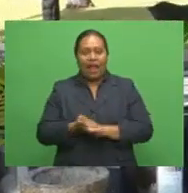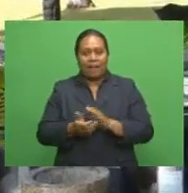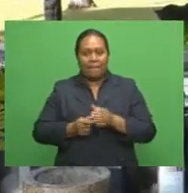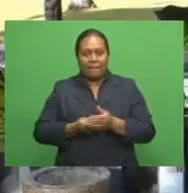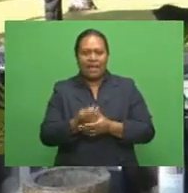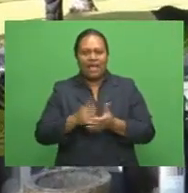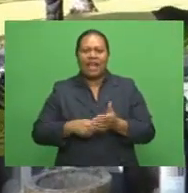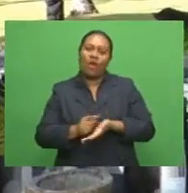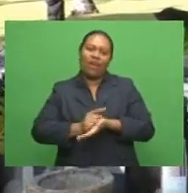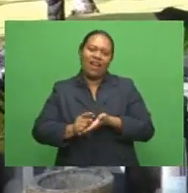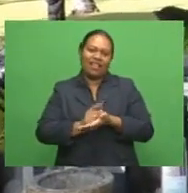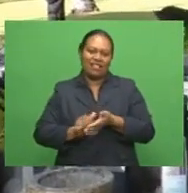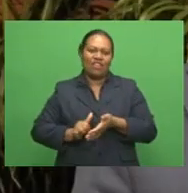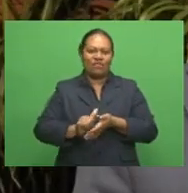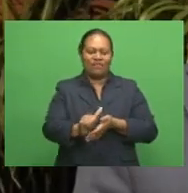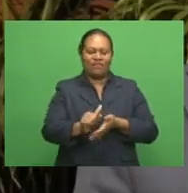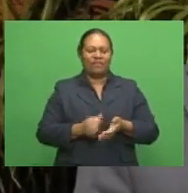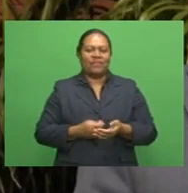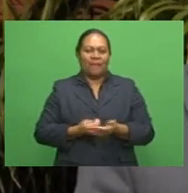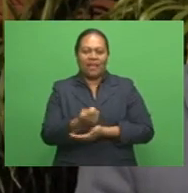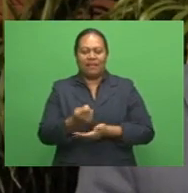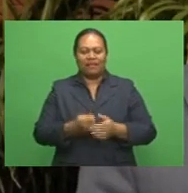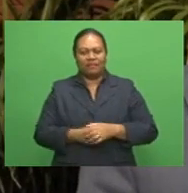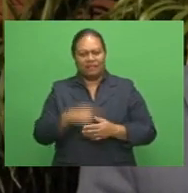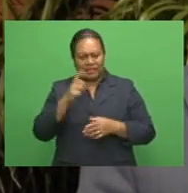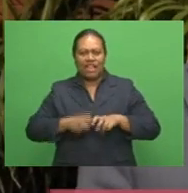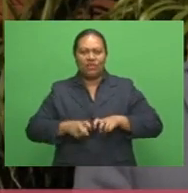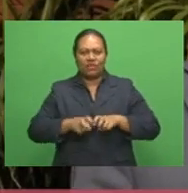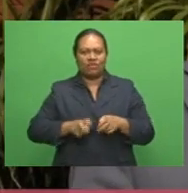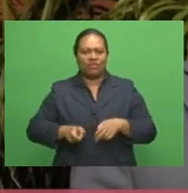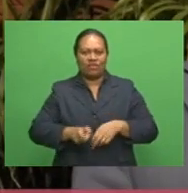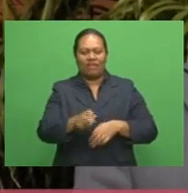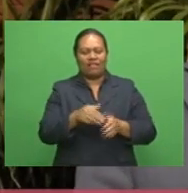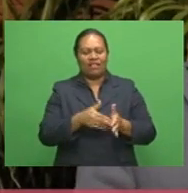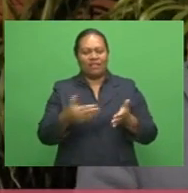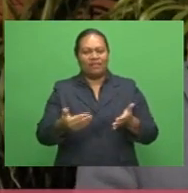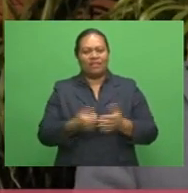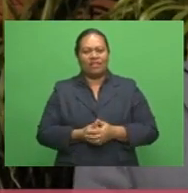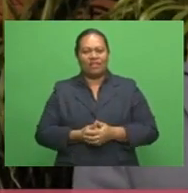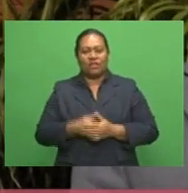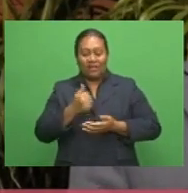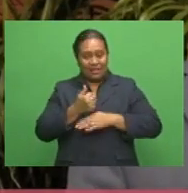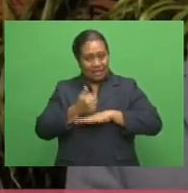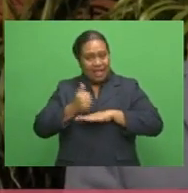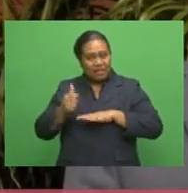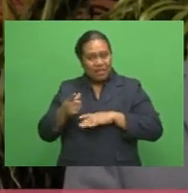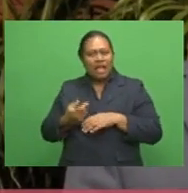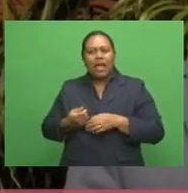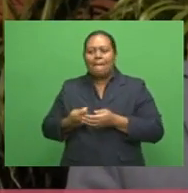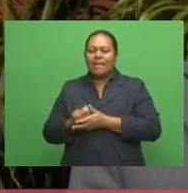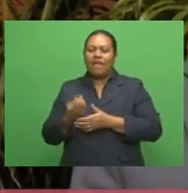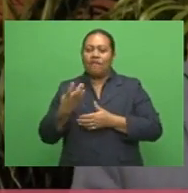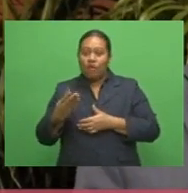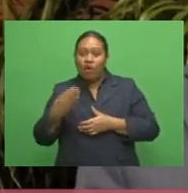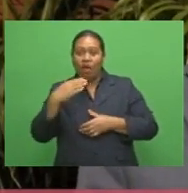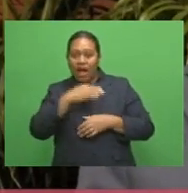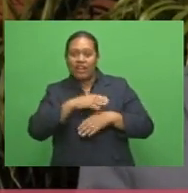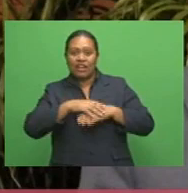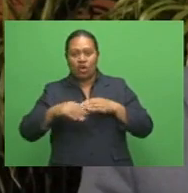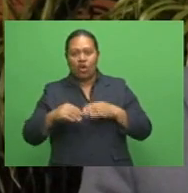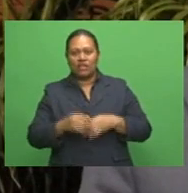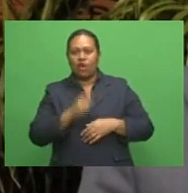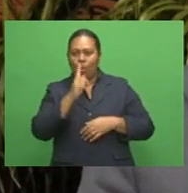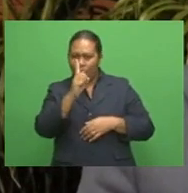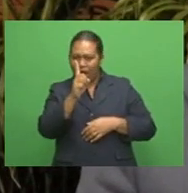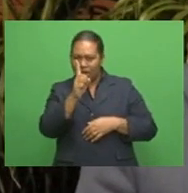Fiji pre-position itself. And so we've allocated $60 million. So from government side, we will pay $400 per